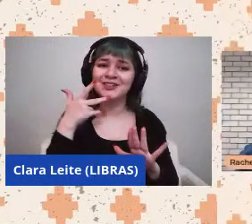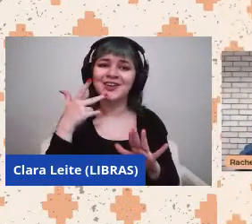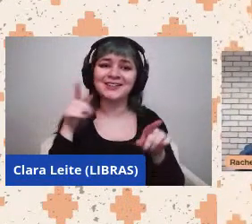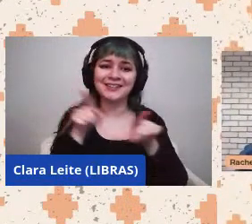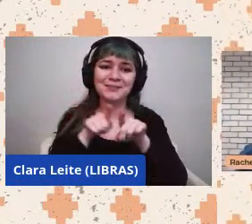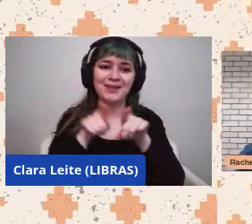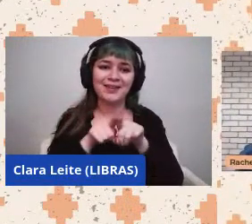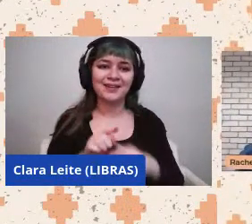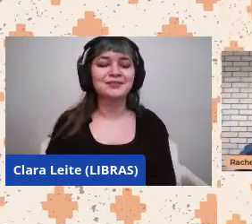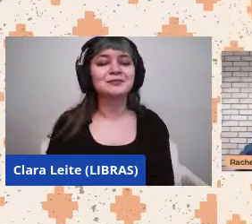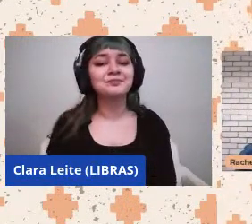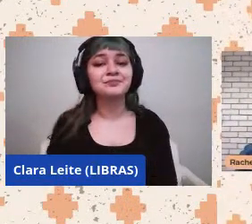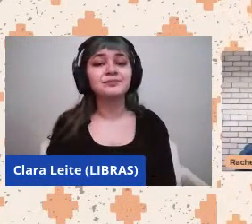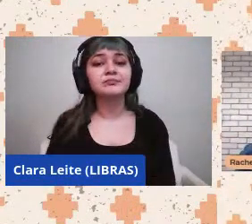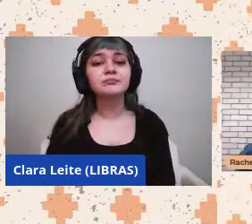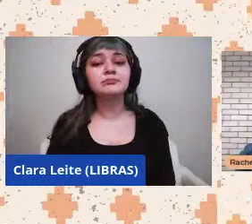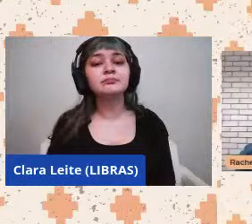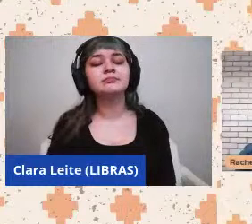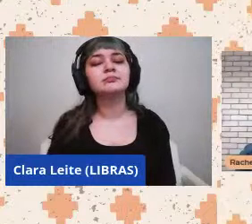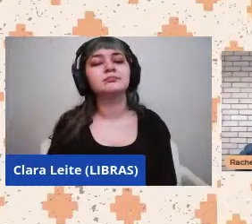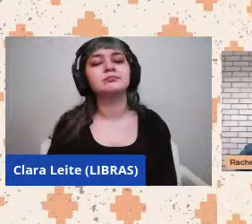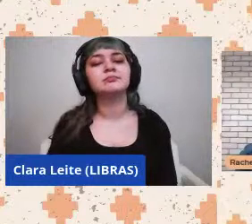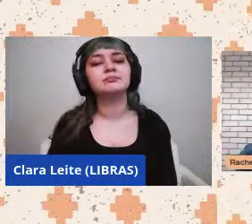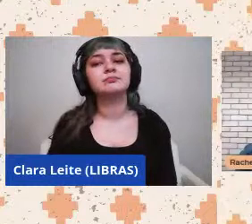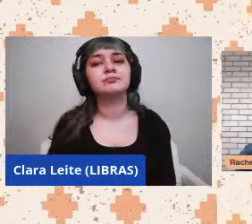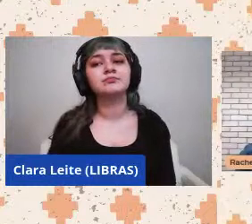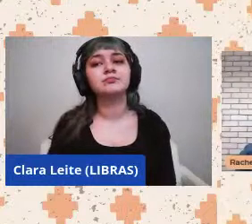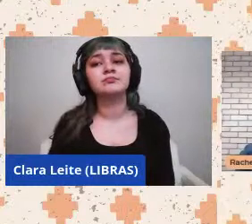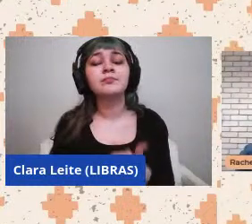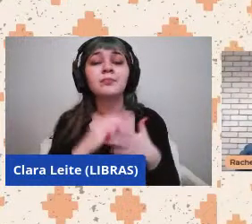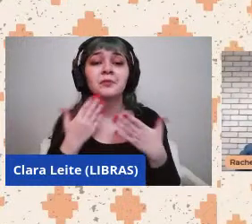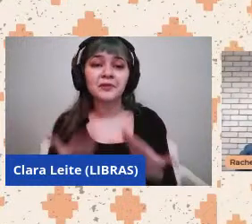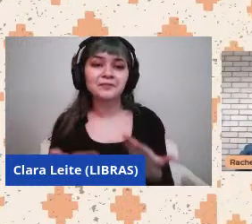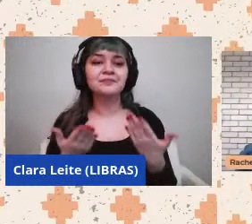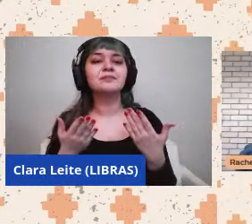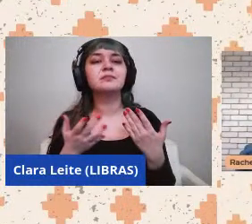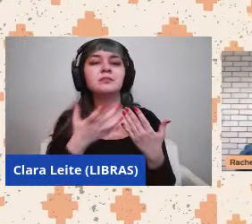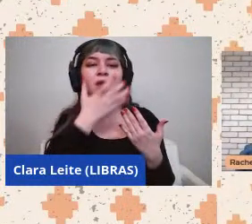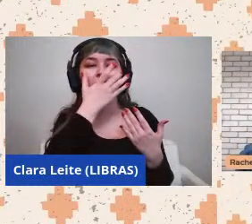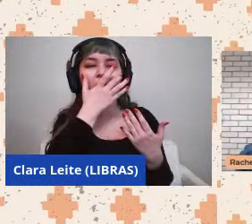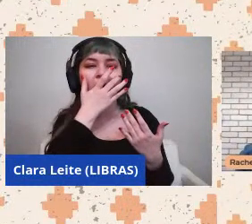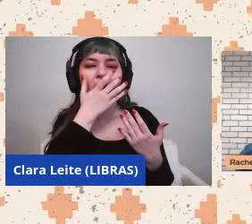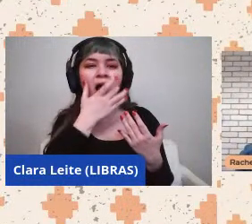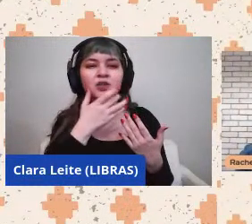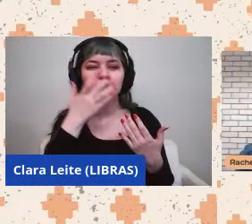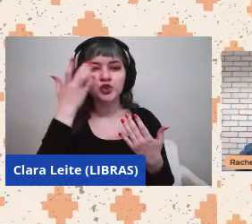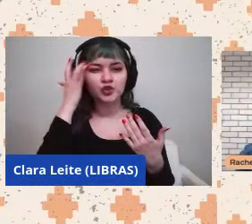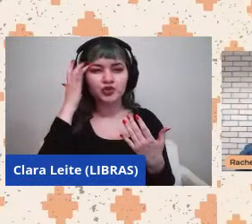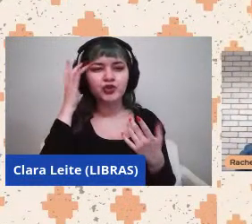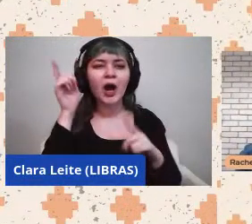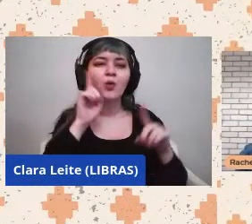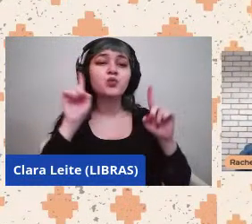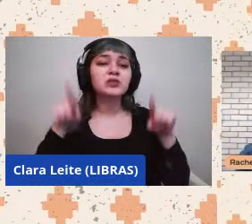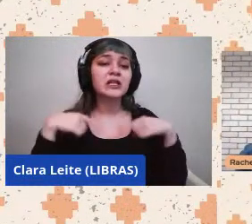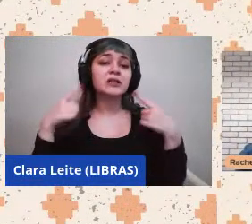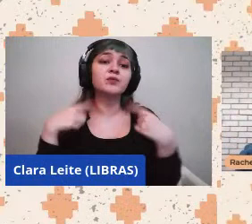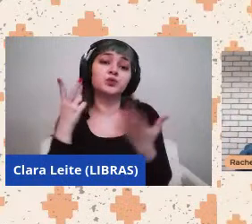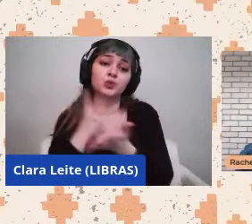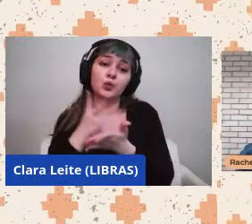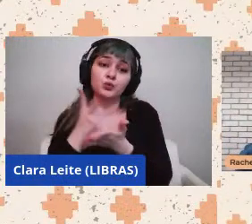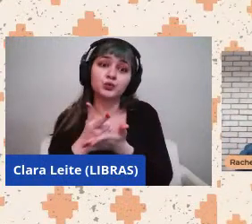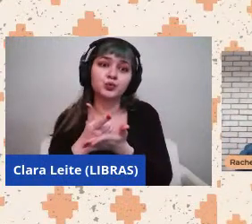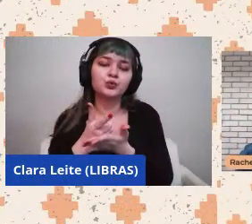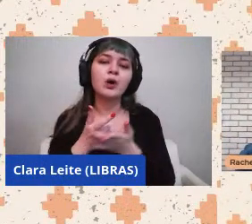note. Next slide, please. So I think some of the kind of challenges that remain I've alluded